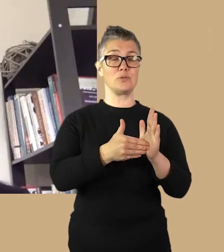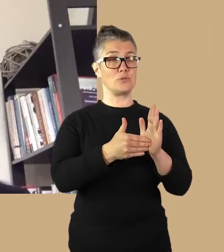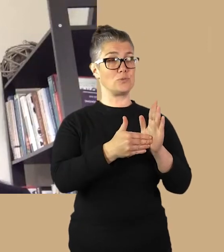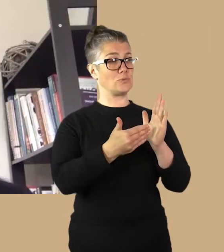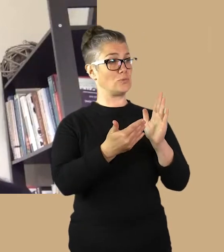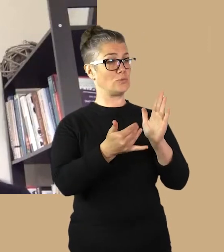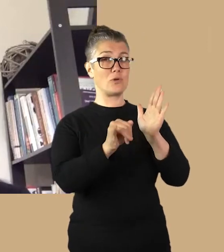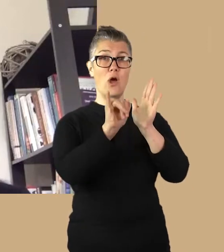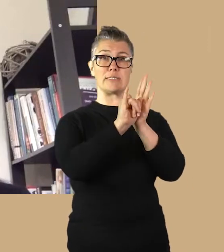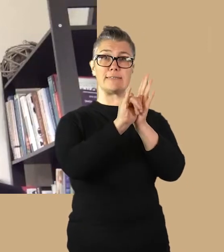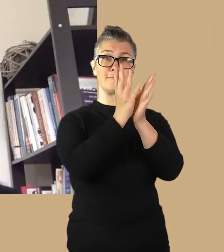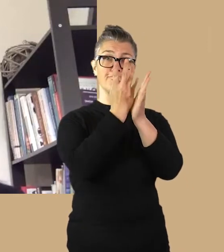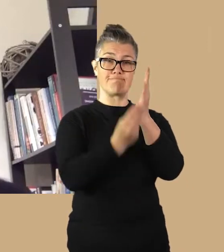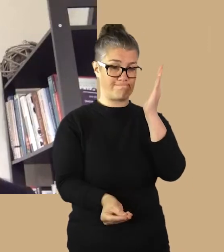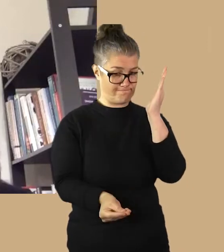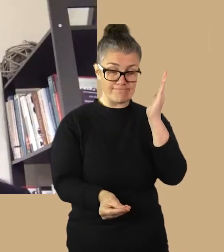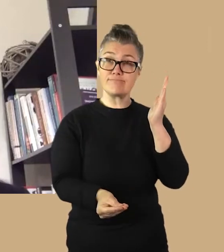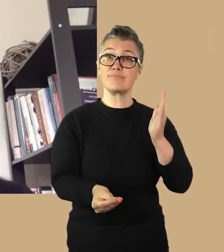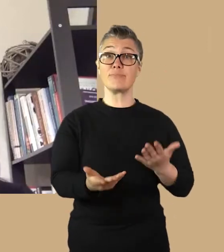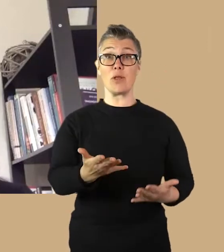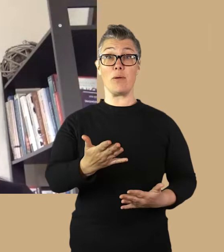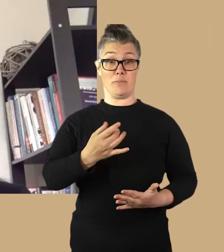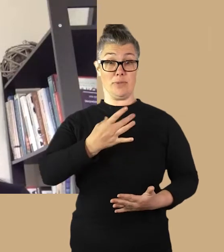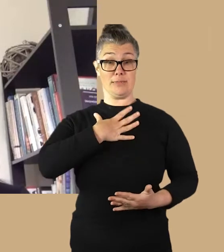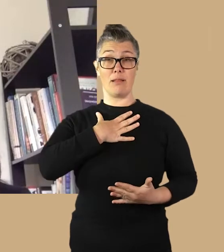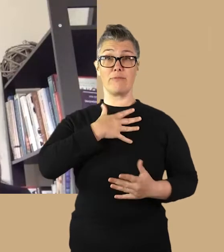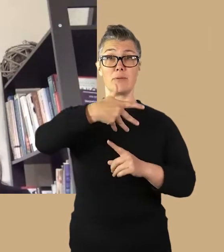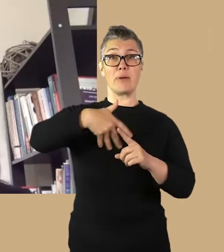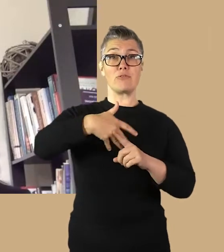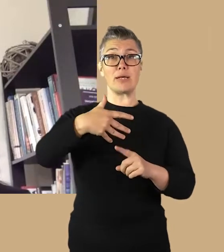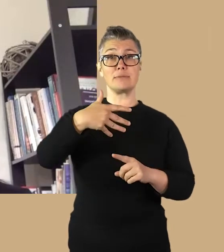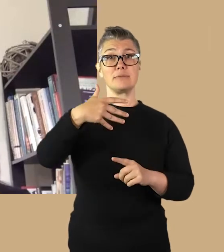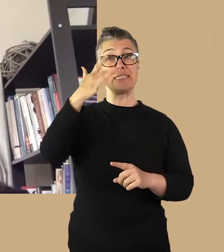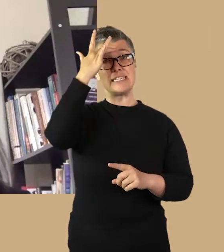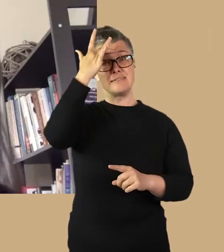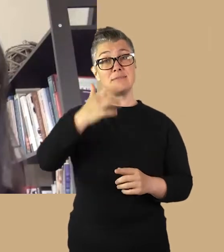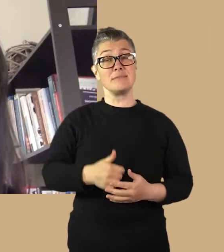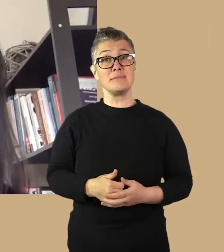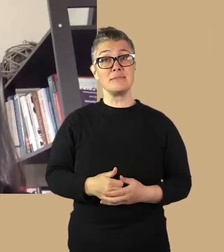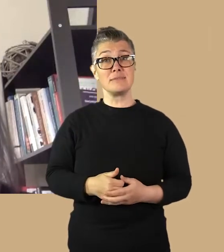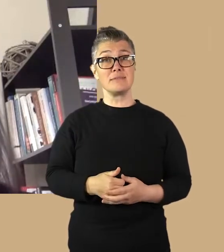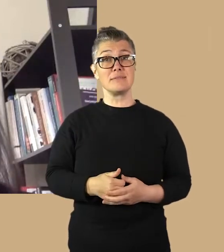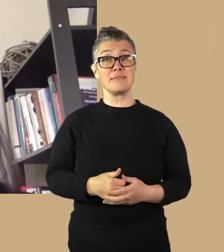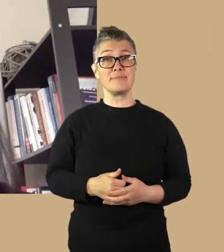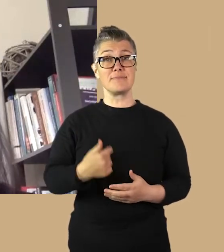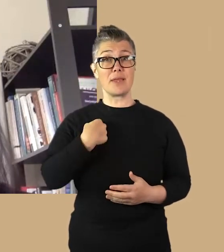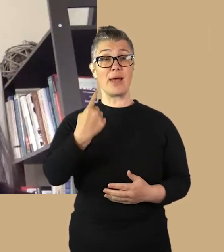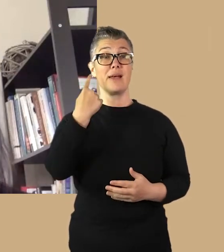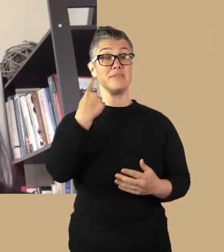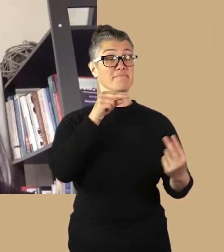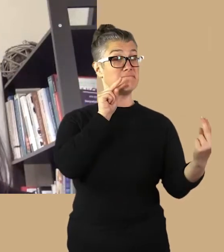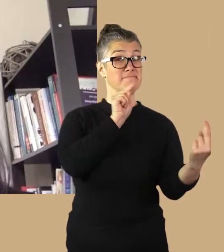adding to their loss of identity. Am I, so my background's Indian, and not only do I see clients